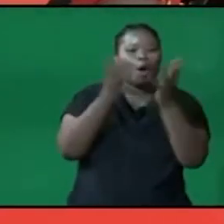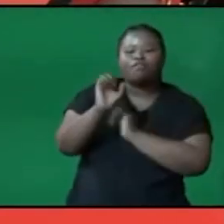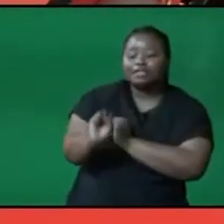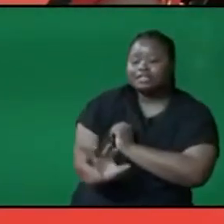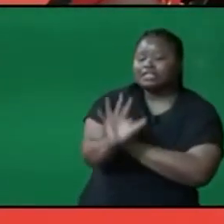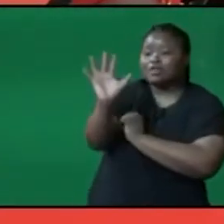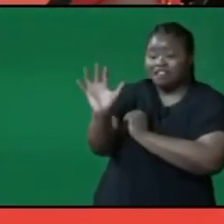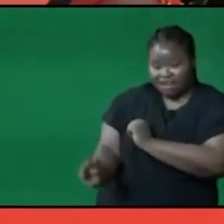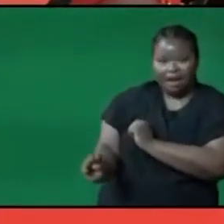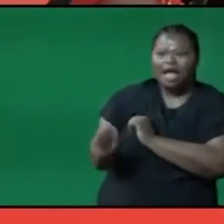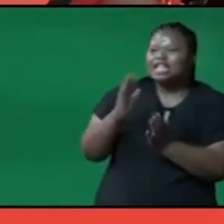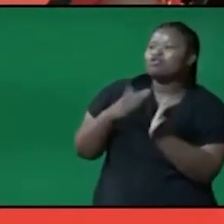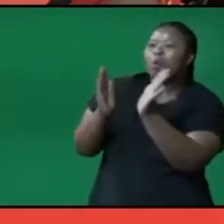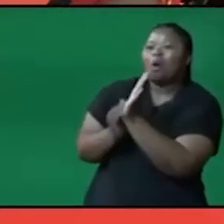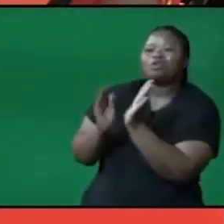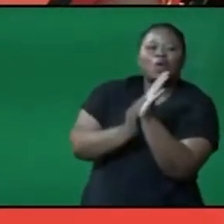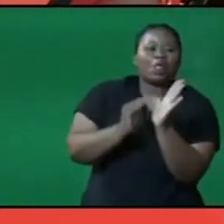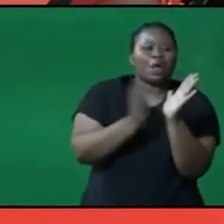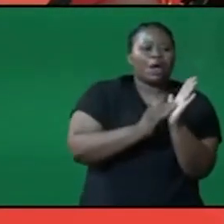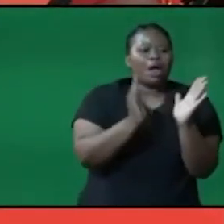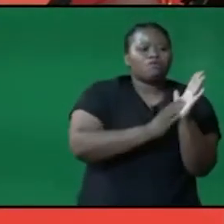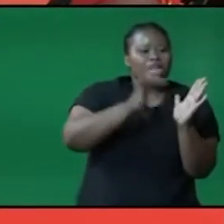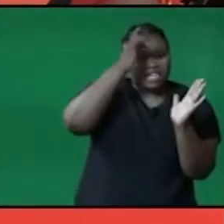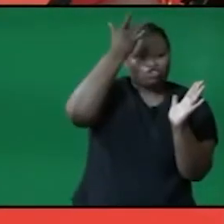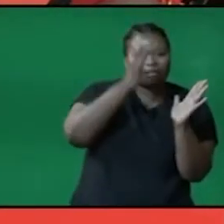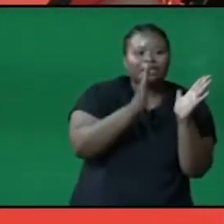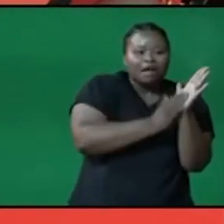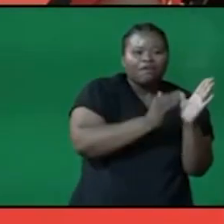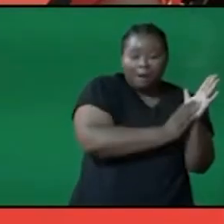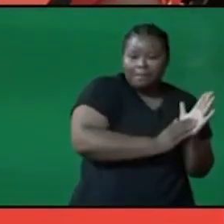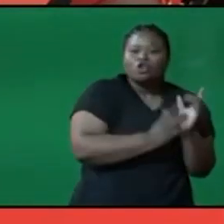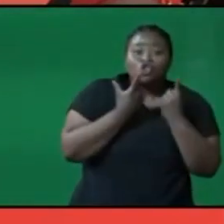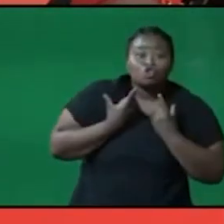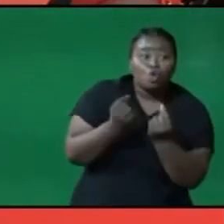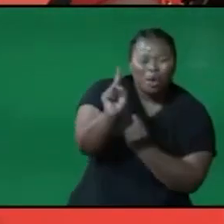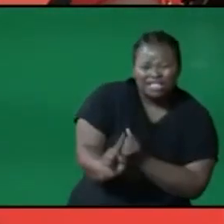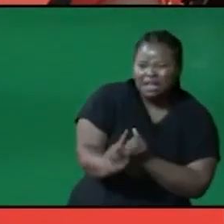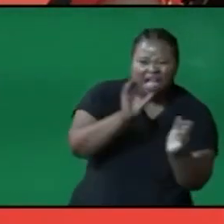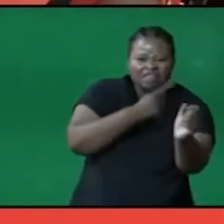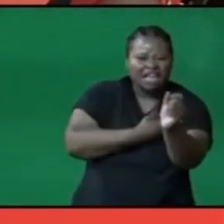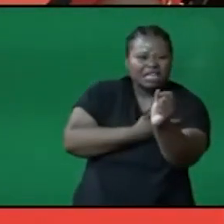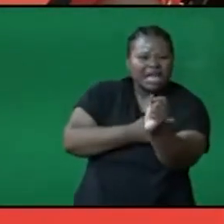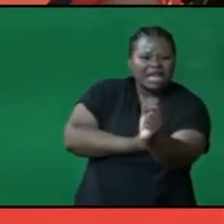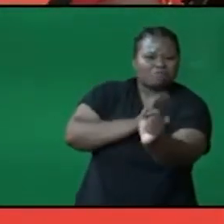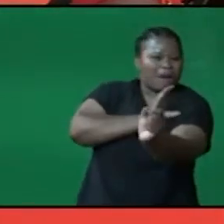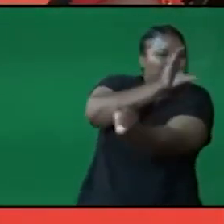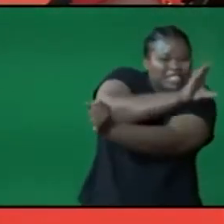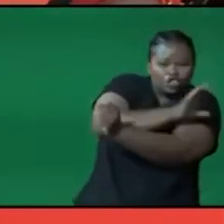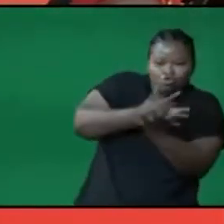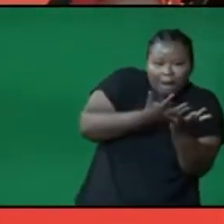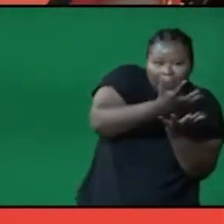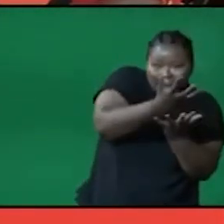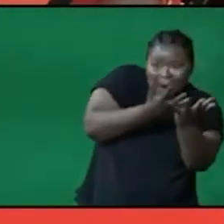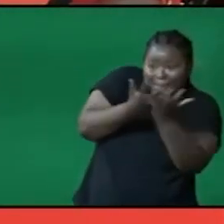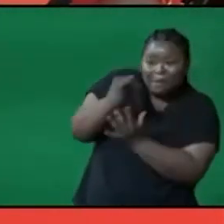they resorted to gossip and peddling of rumors because they do not have the capacity to interact with